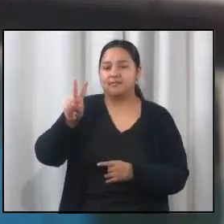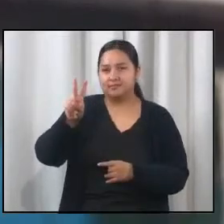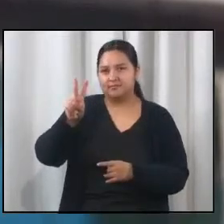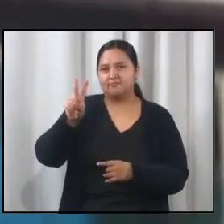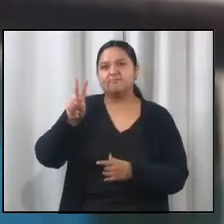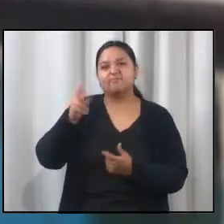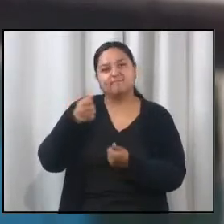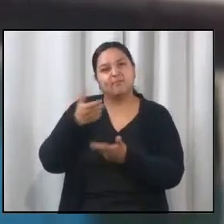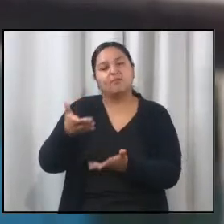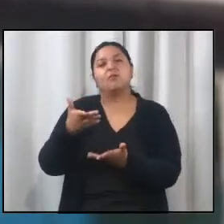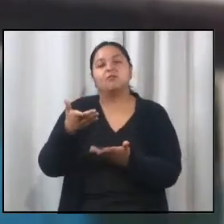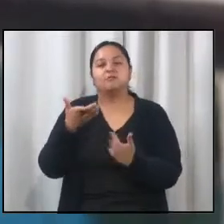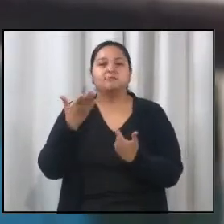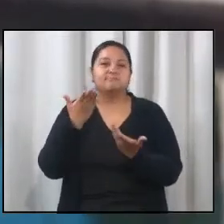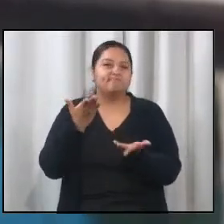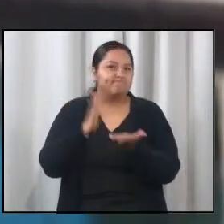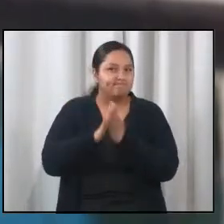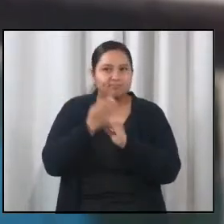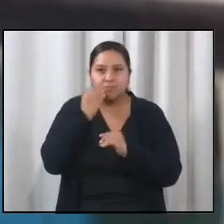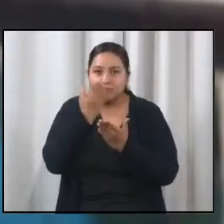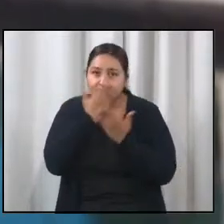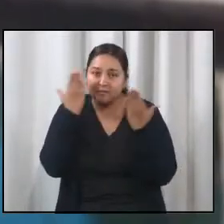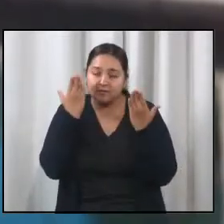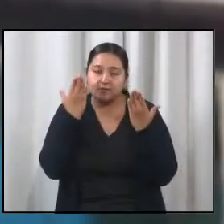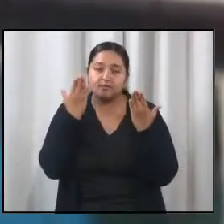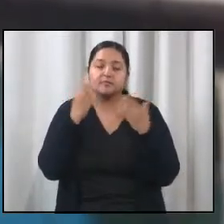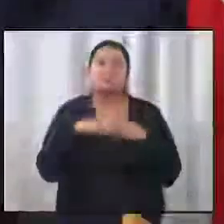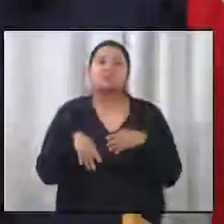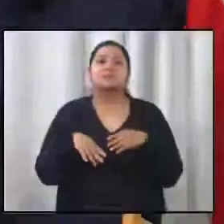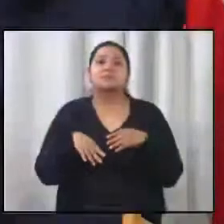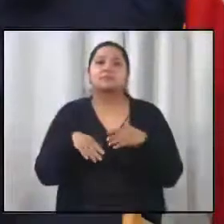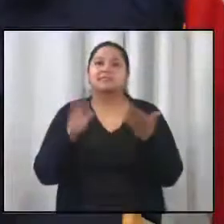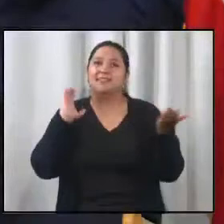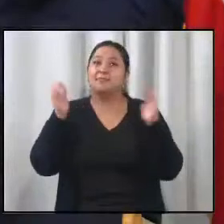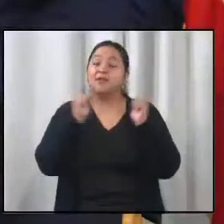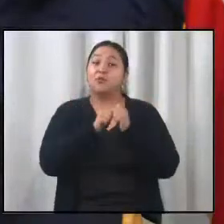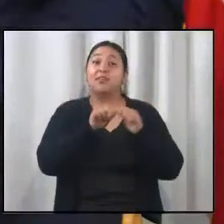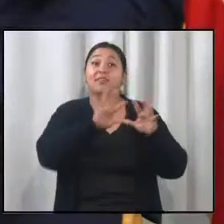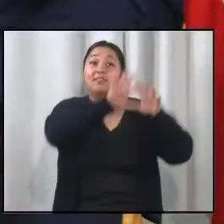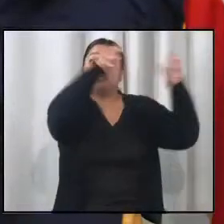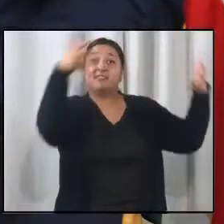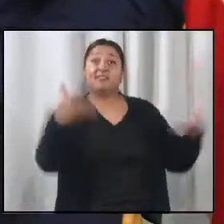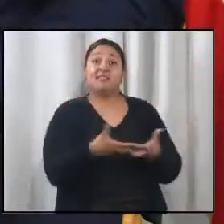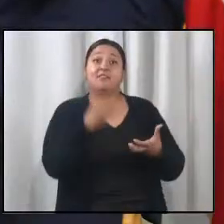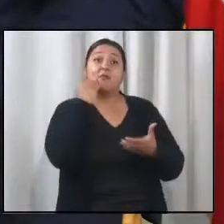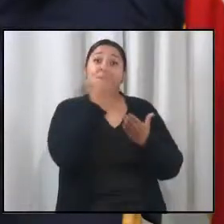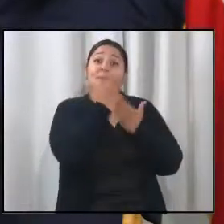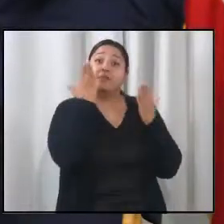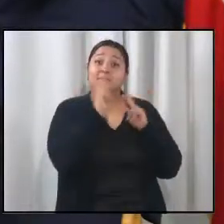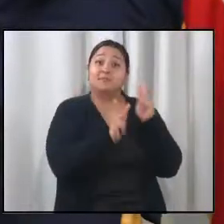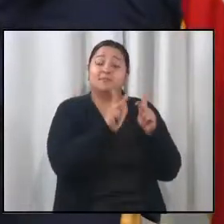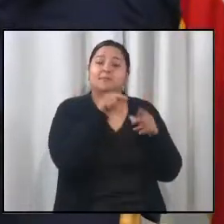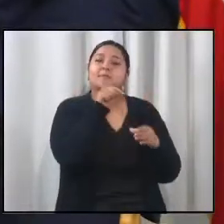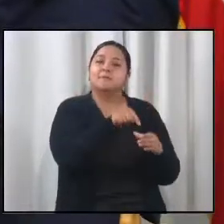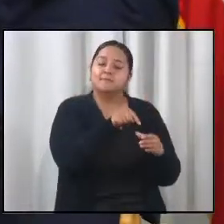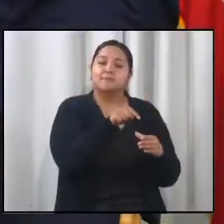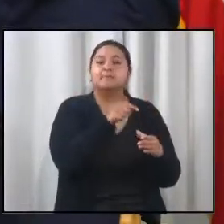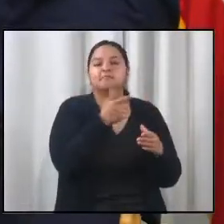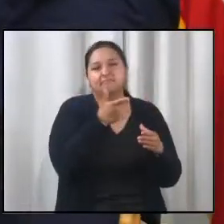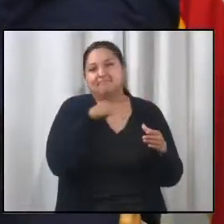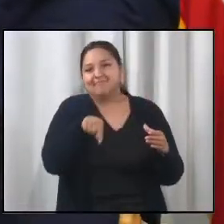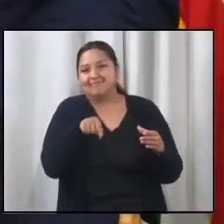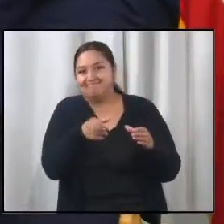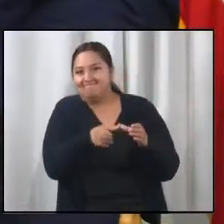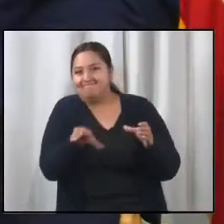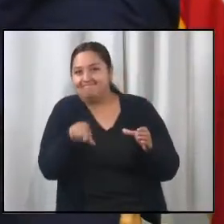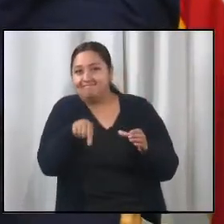of why they became homeless compared to the overall homeless population. The newly homeless are more likely to identify